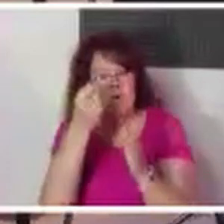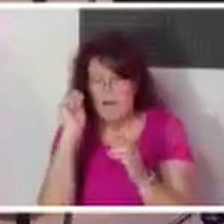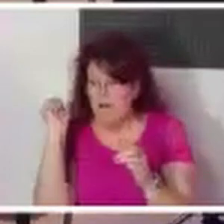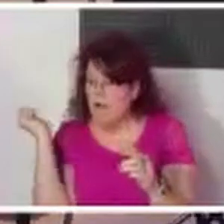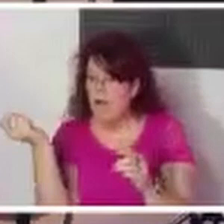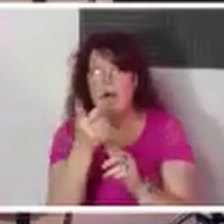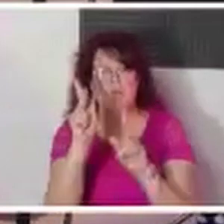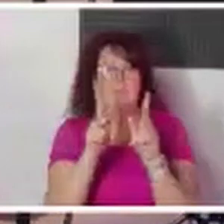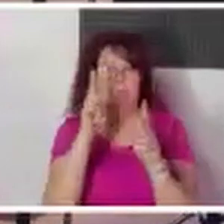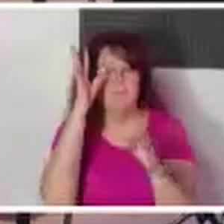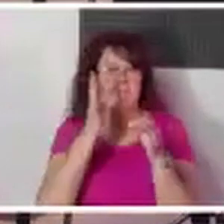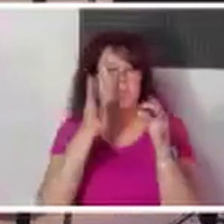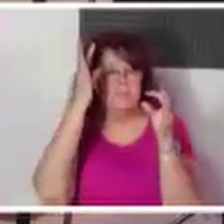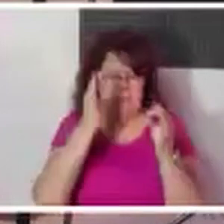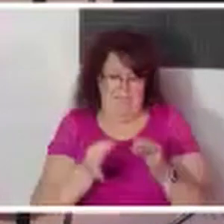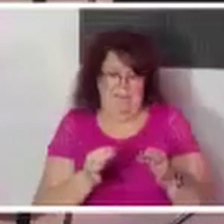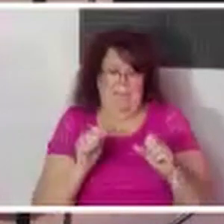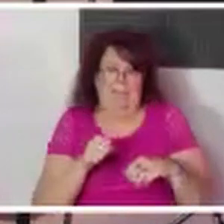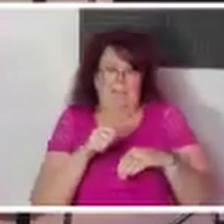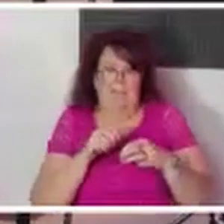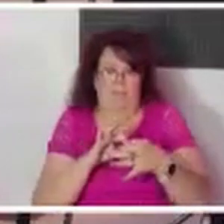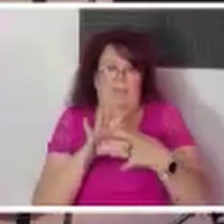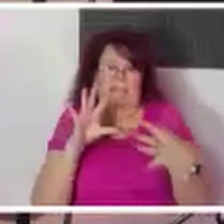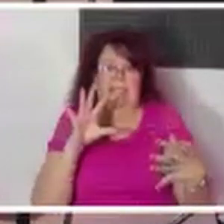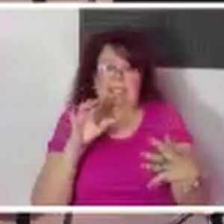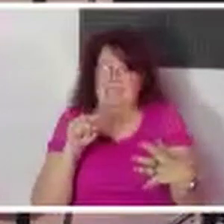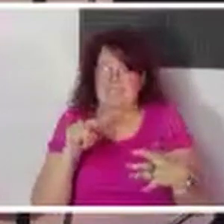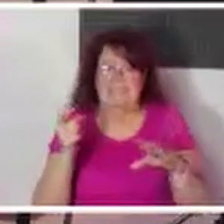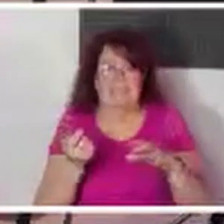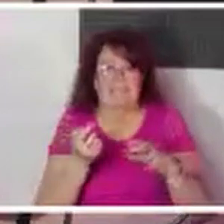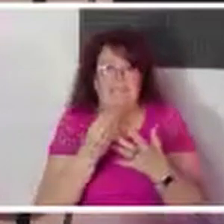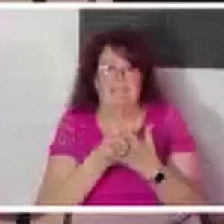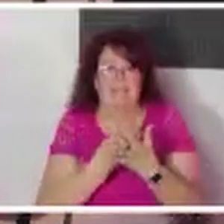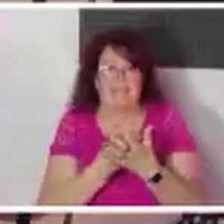that a judge has already deemed is fit to be released. They just financially need to